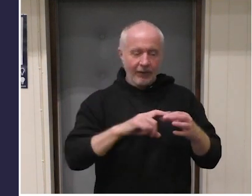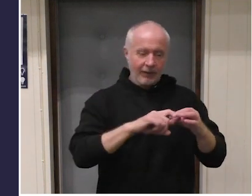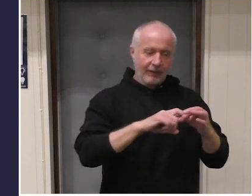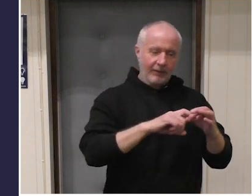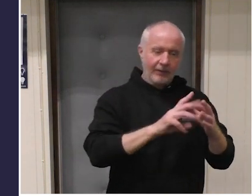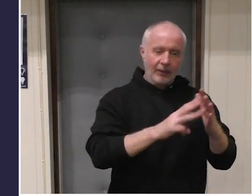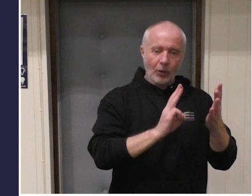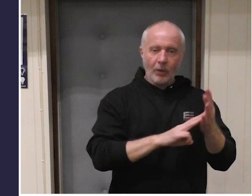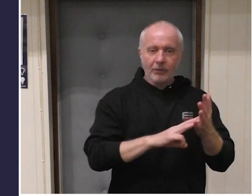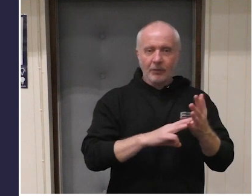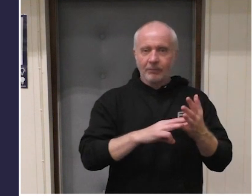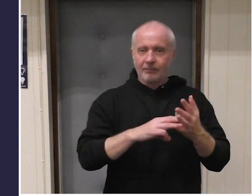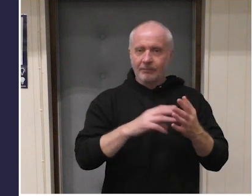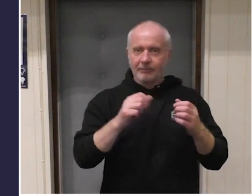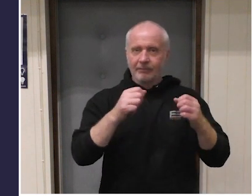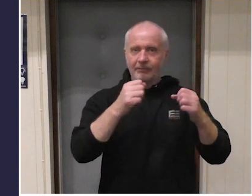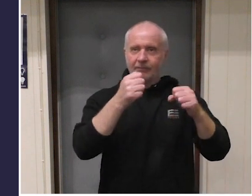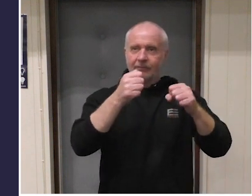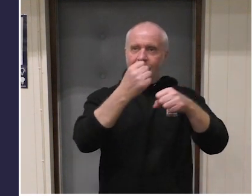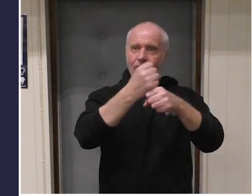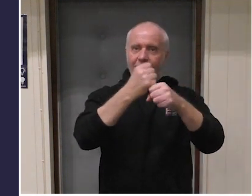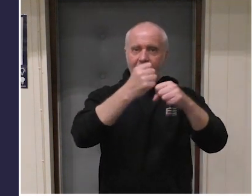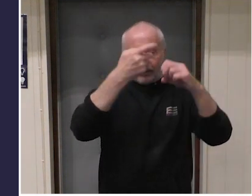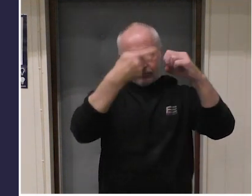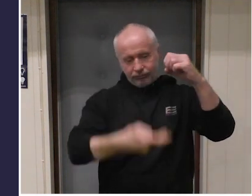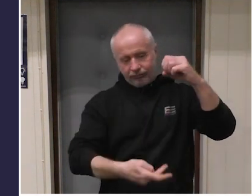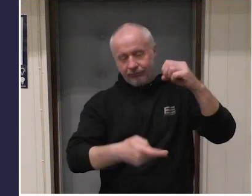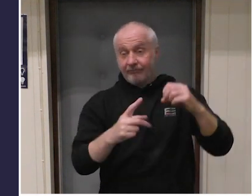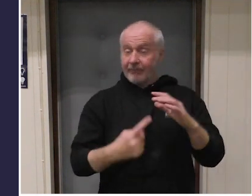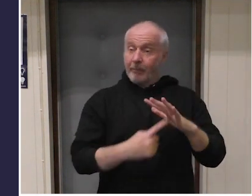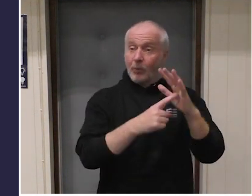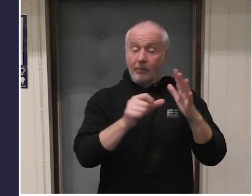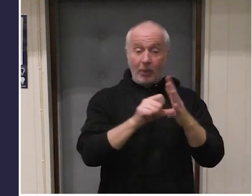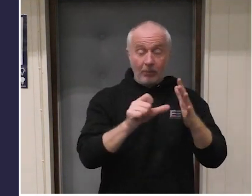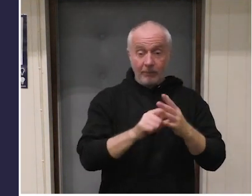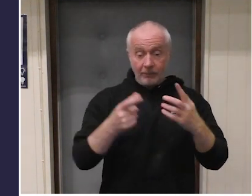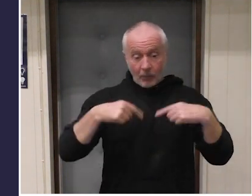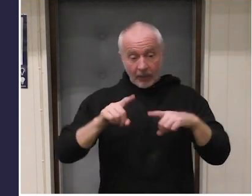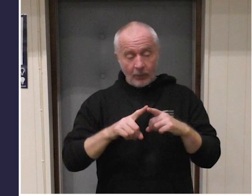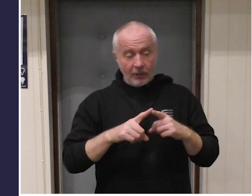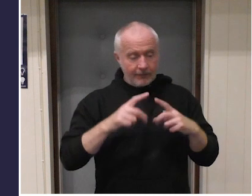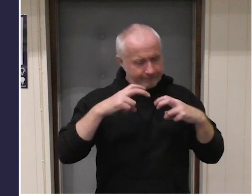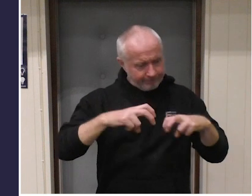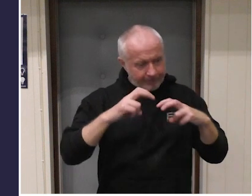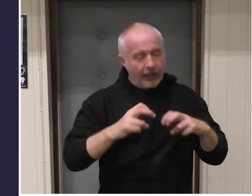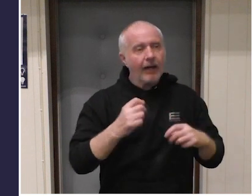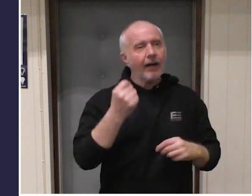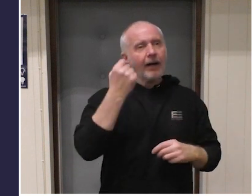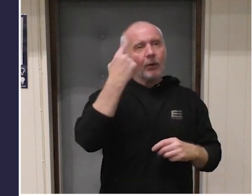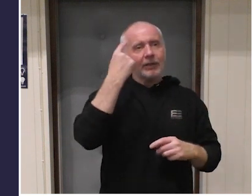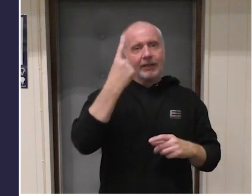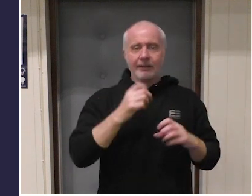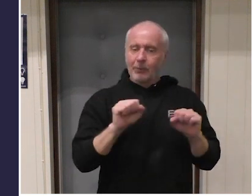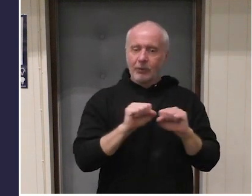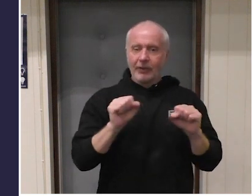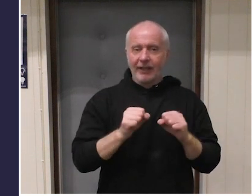very, very important problems, of course. And we would like to understand this from a physics point of view, of course, and these